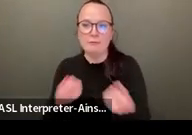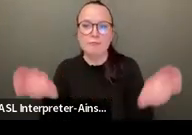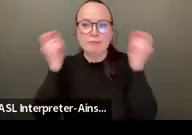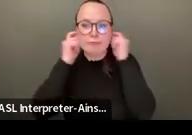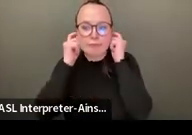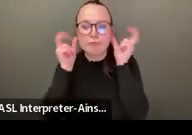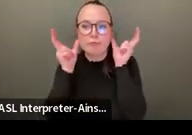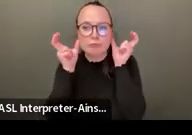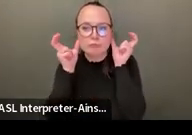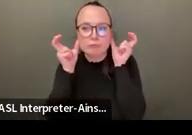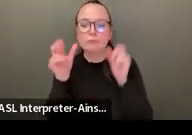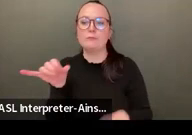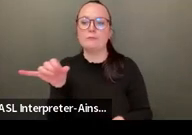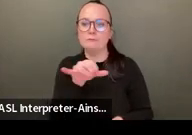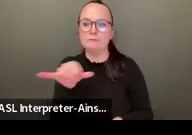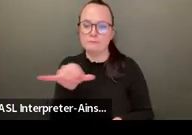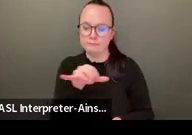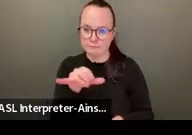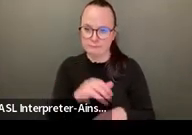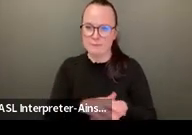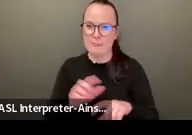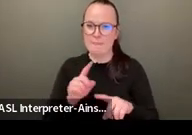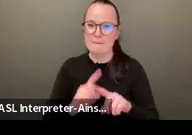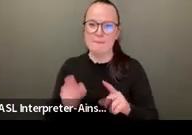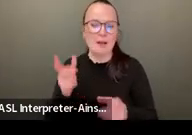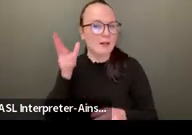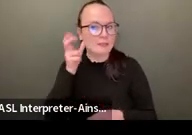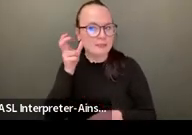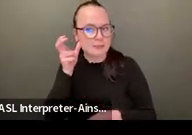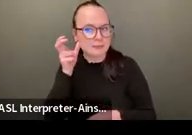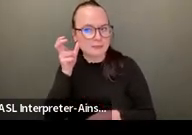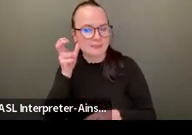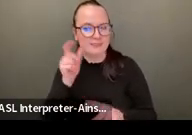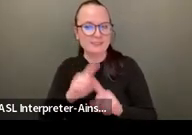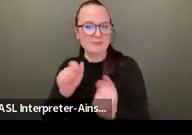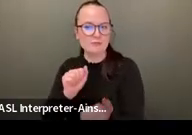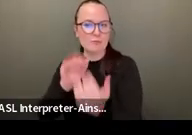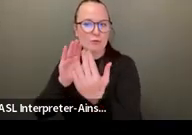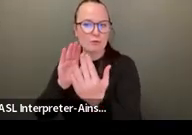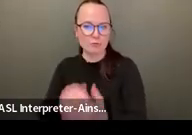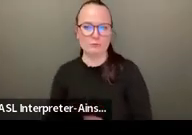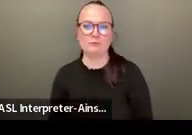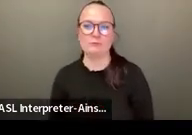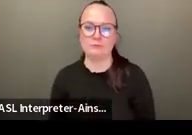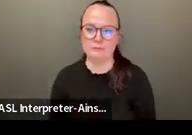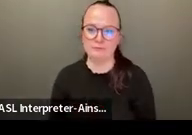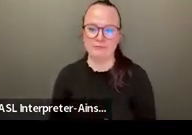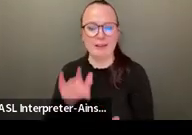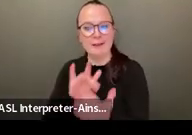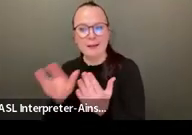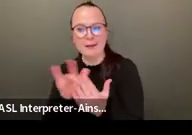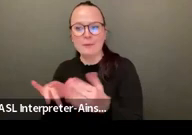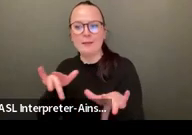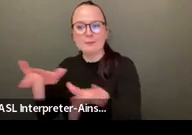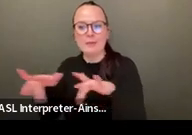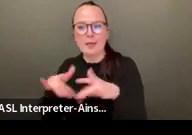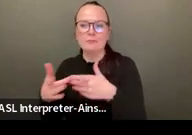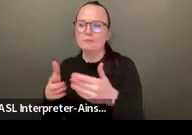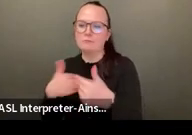that same material just on tape and listening to it either on tape or iPad or however they're accessing